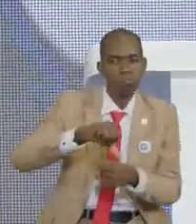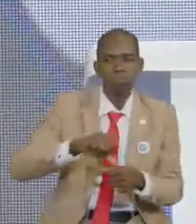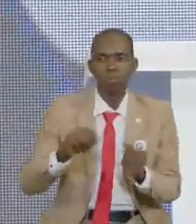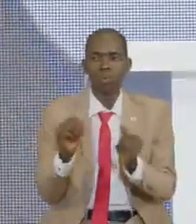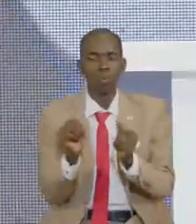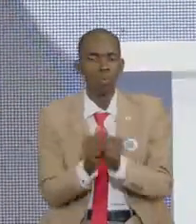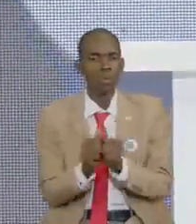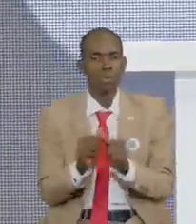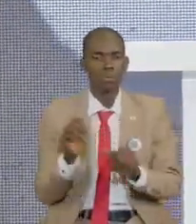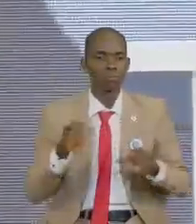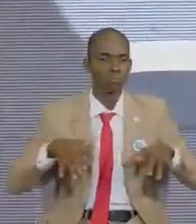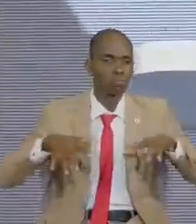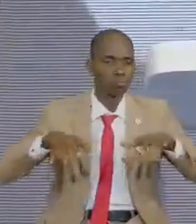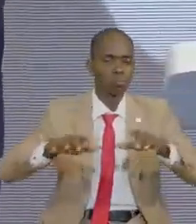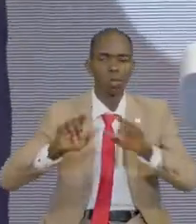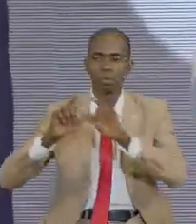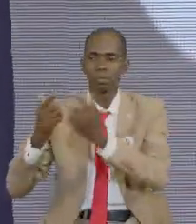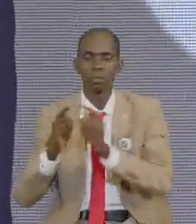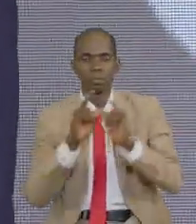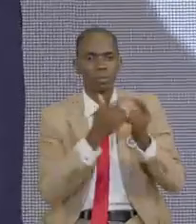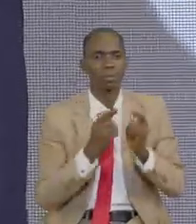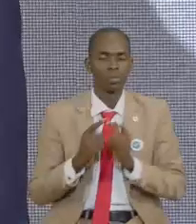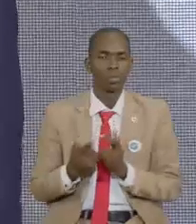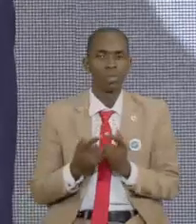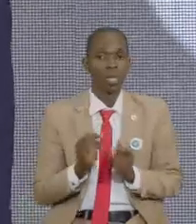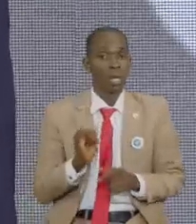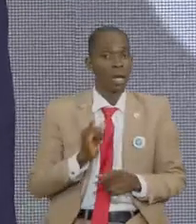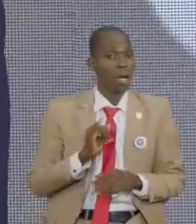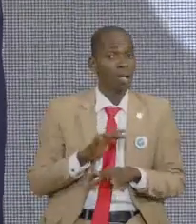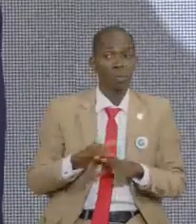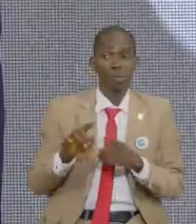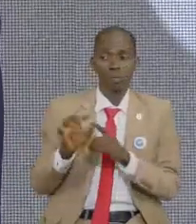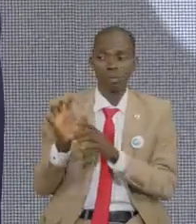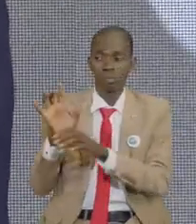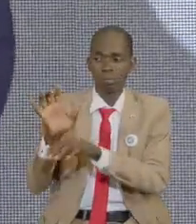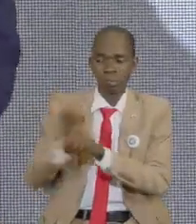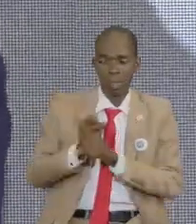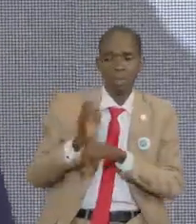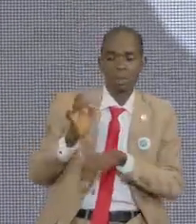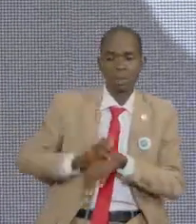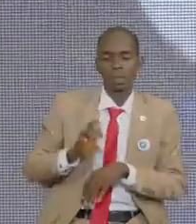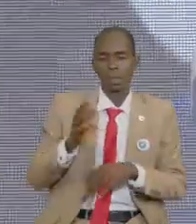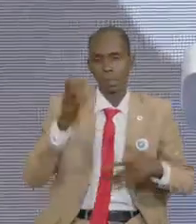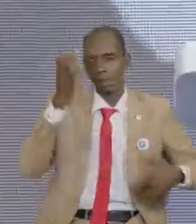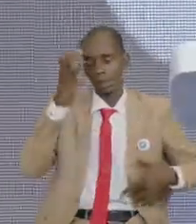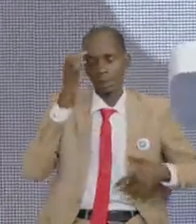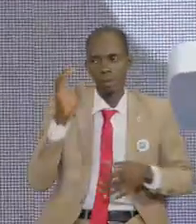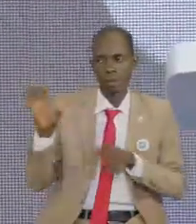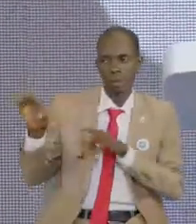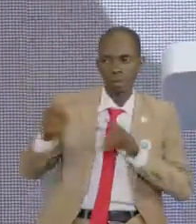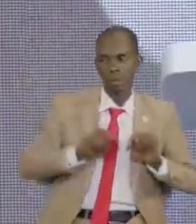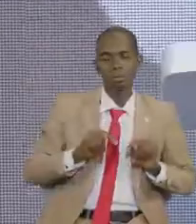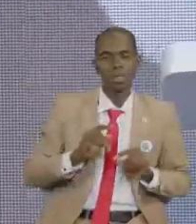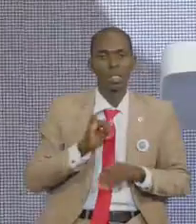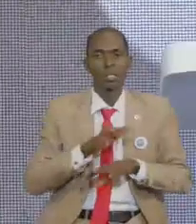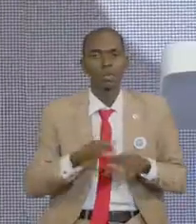I don't want to catch their disease. I don't want to catch their disease